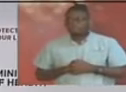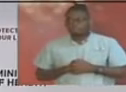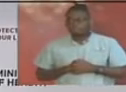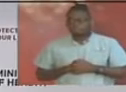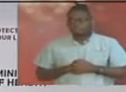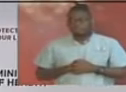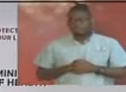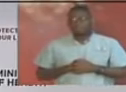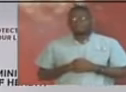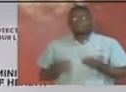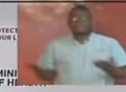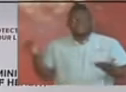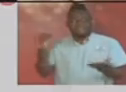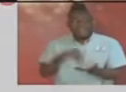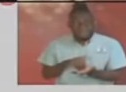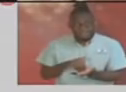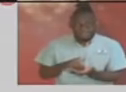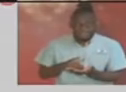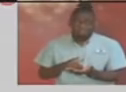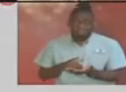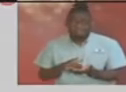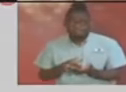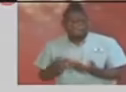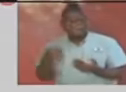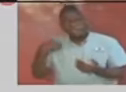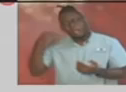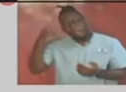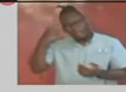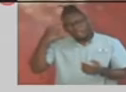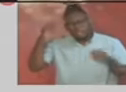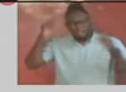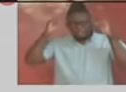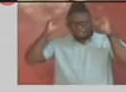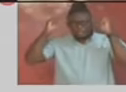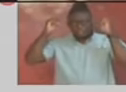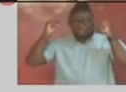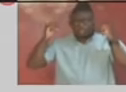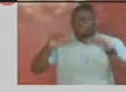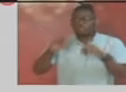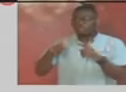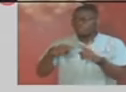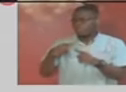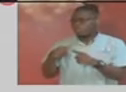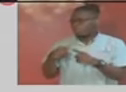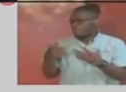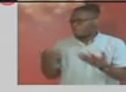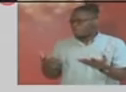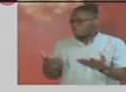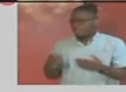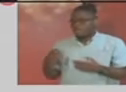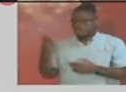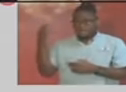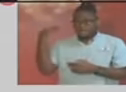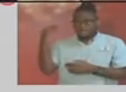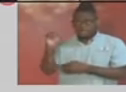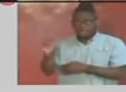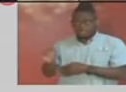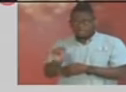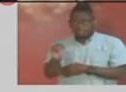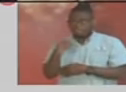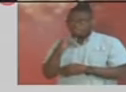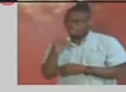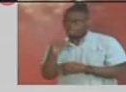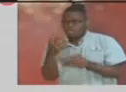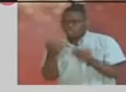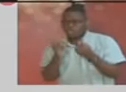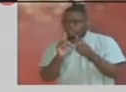I mean, I think Minister would have addressed the issue at length on Monday's press conference. I don't want to go too much into it. In